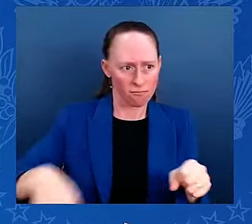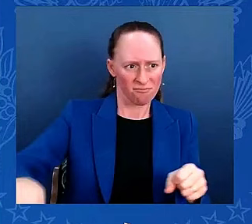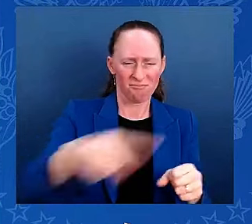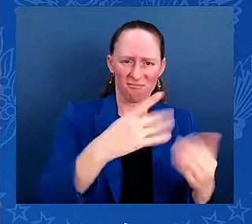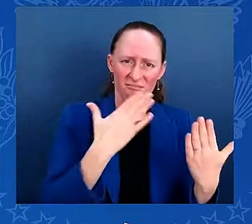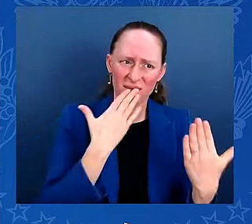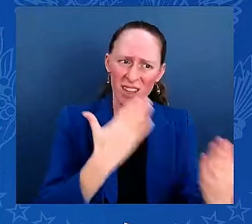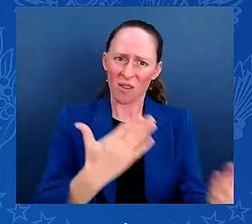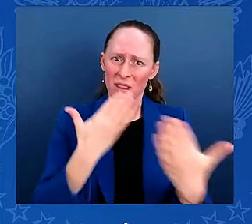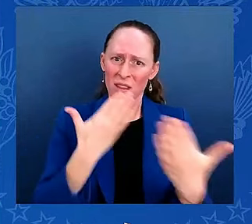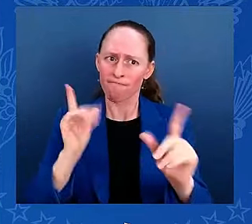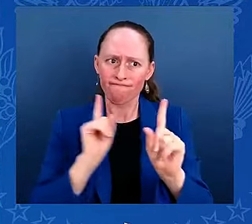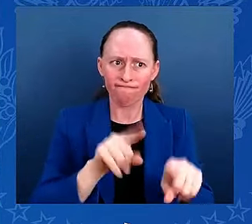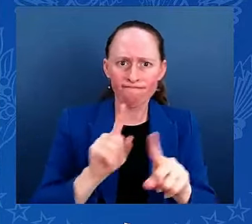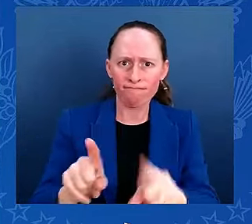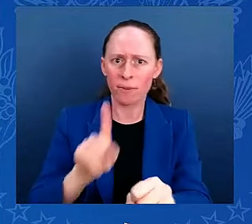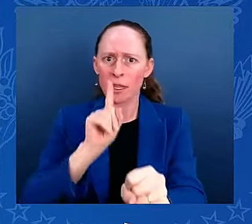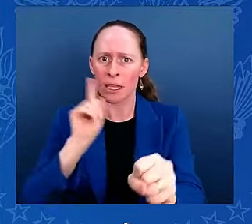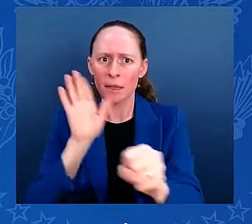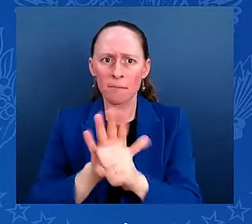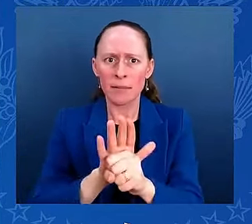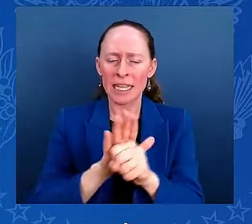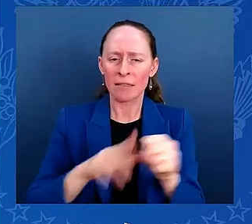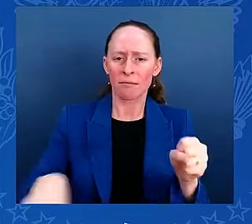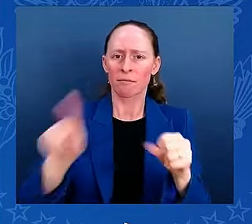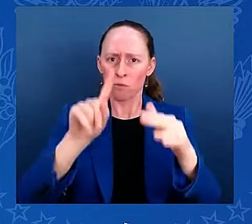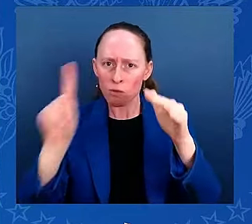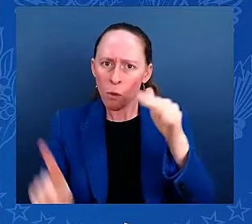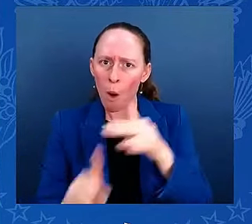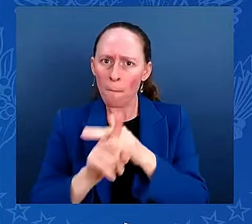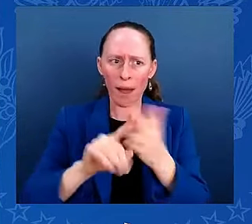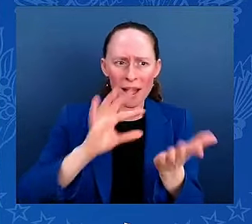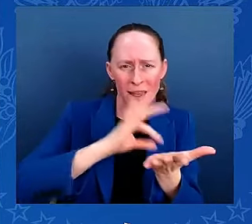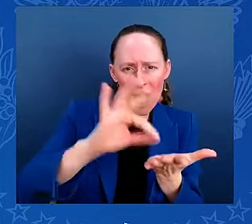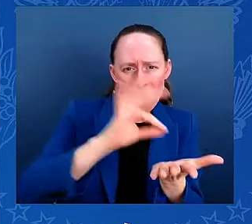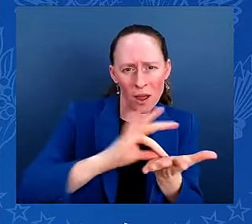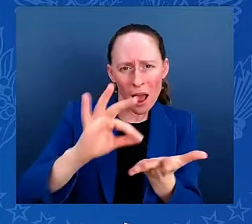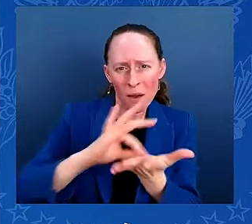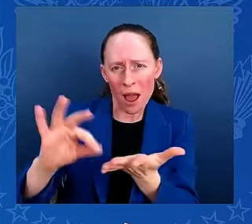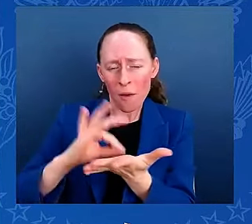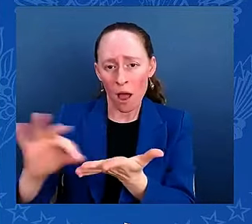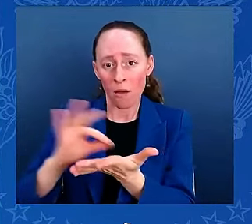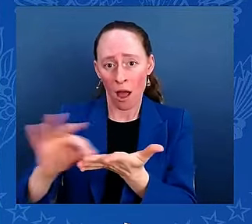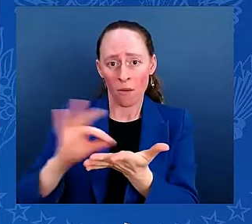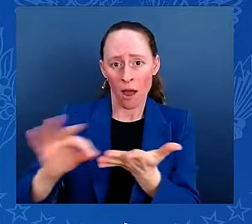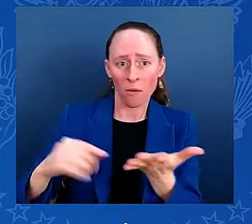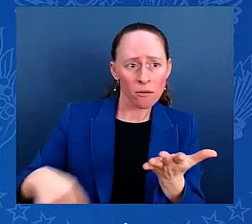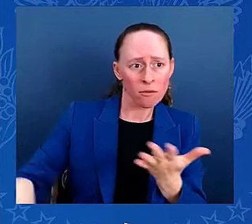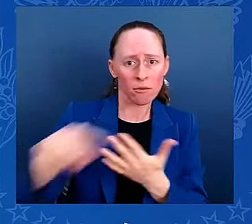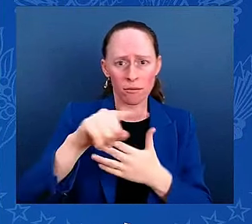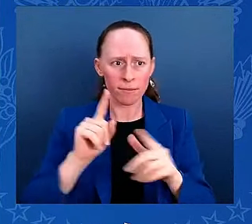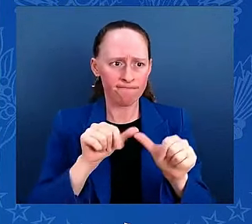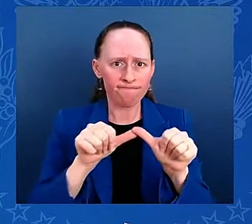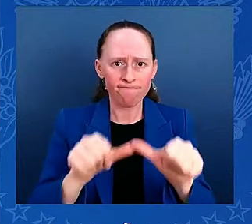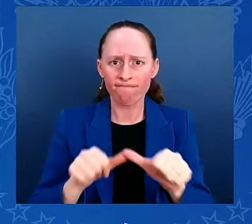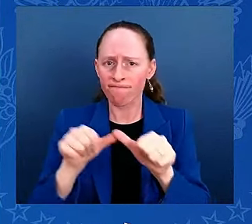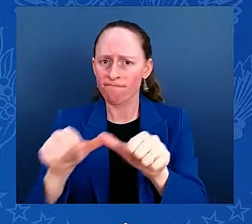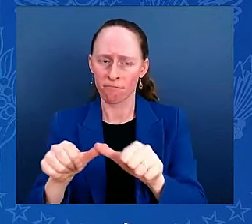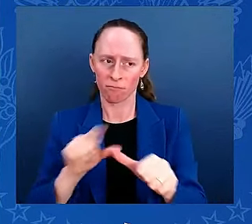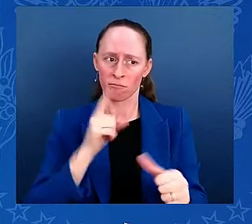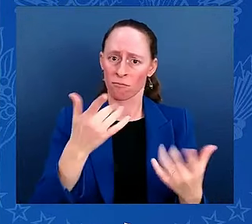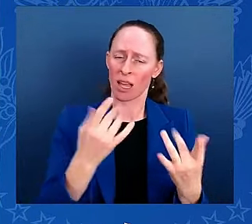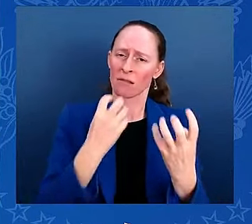election. Many of them are volunteers who do it simply out of love for their country.